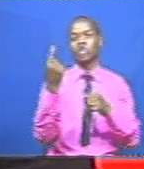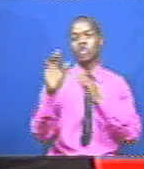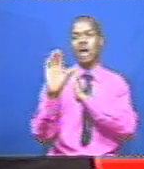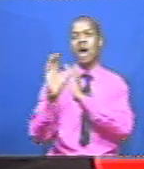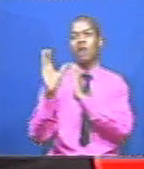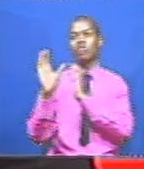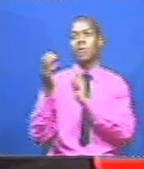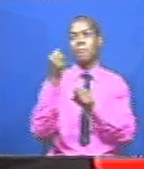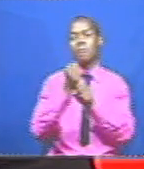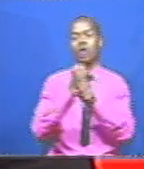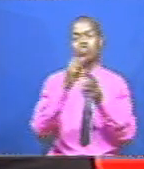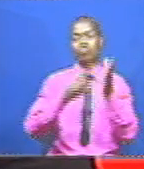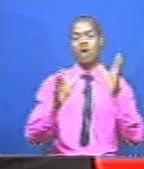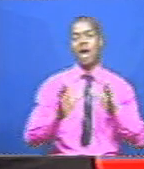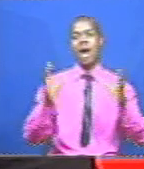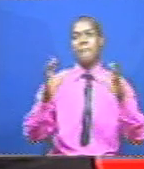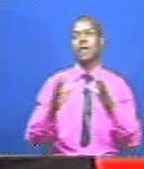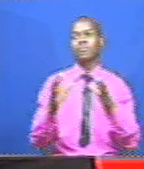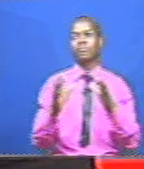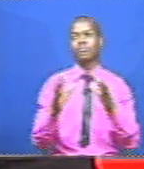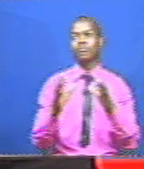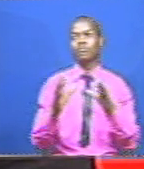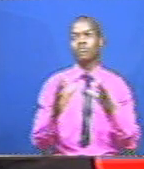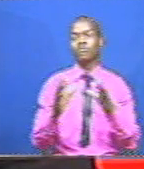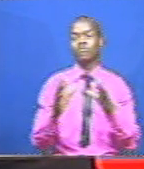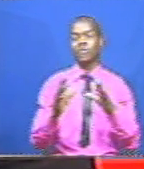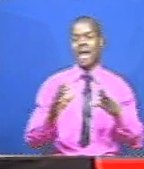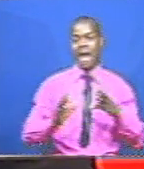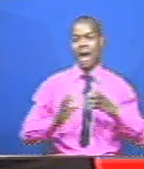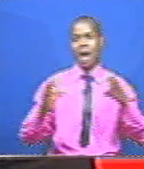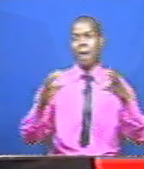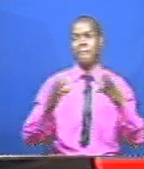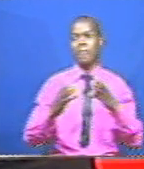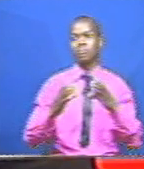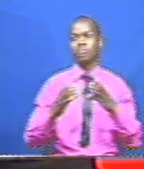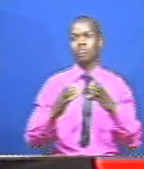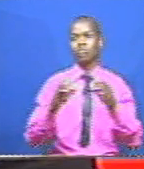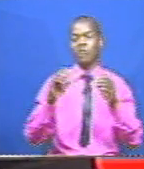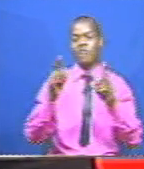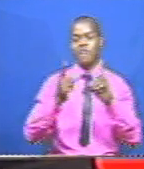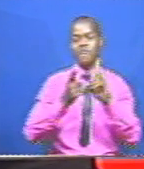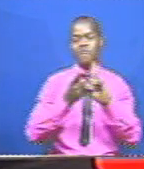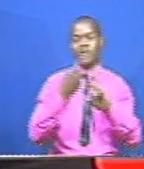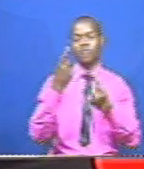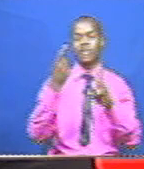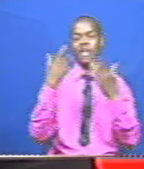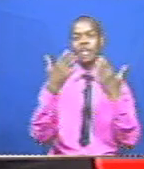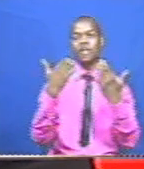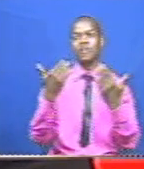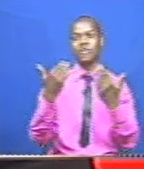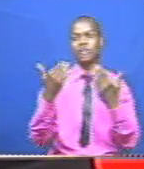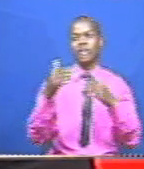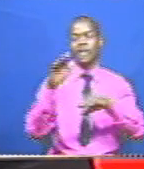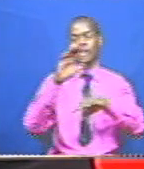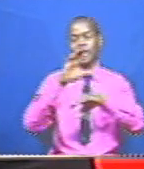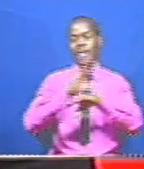form a company. And that company's first priority is for it to acquire land for